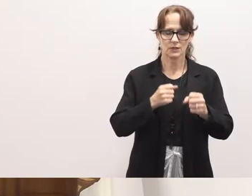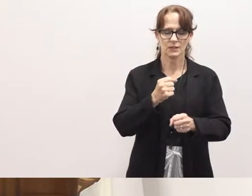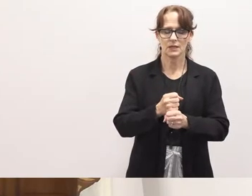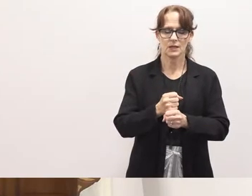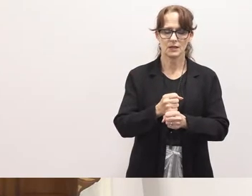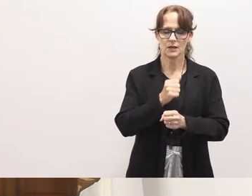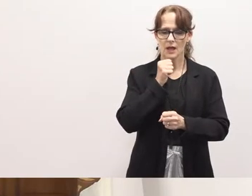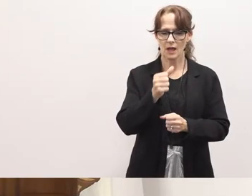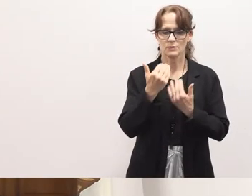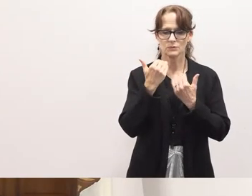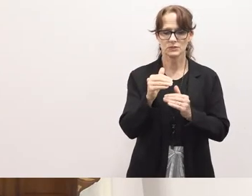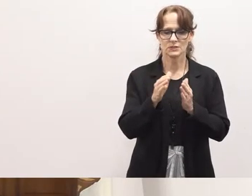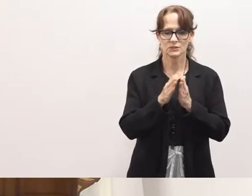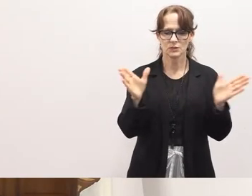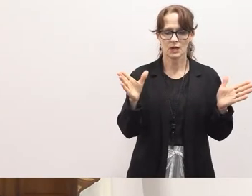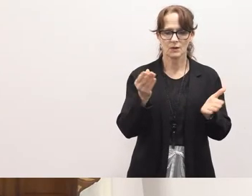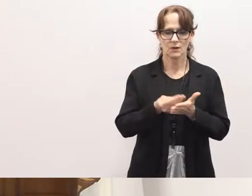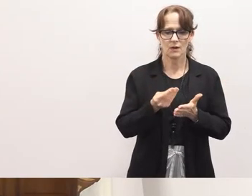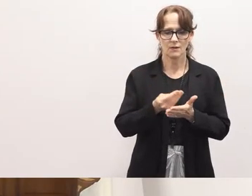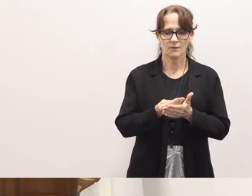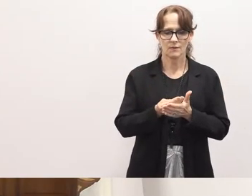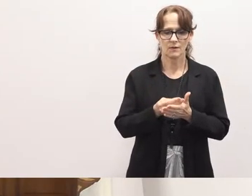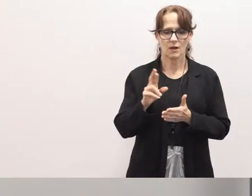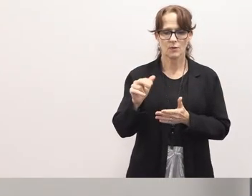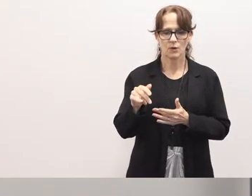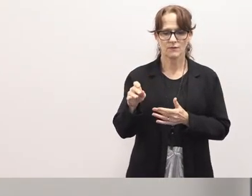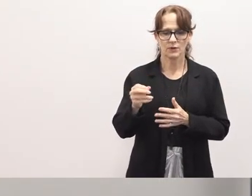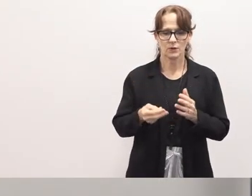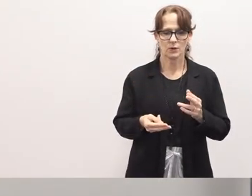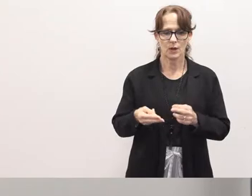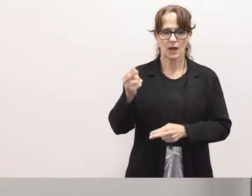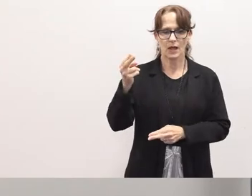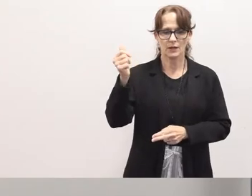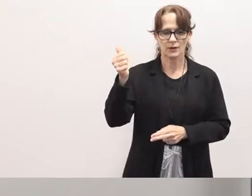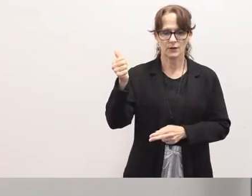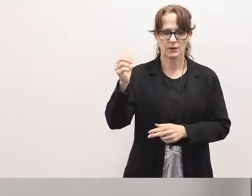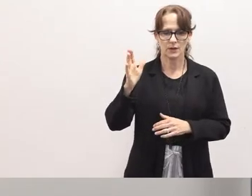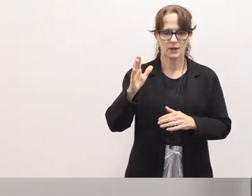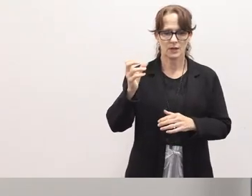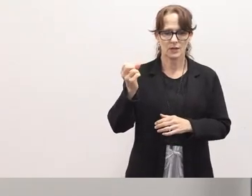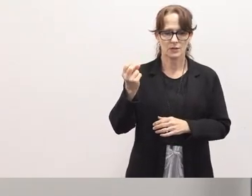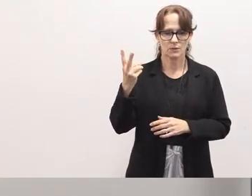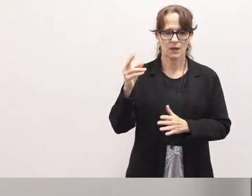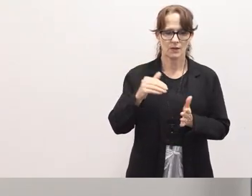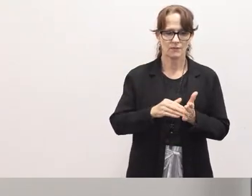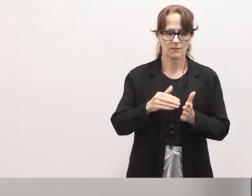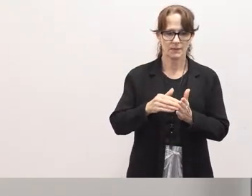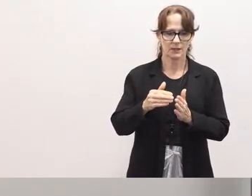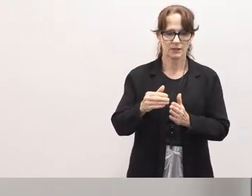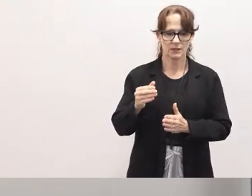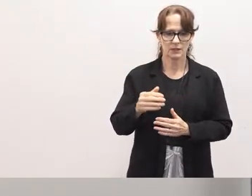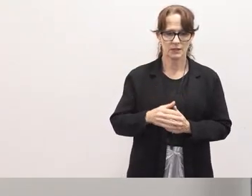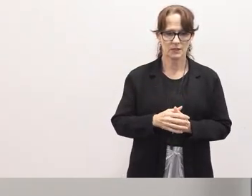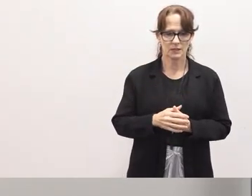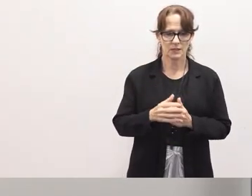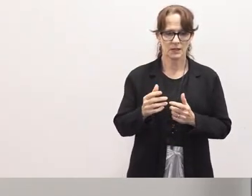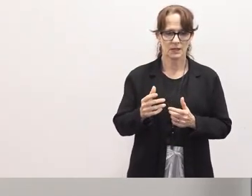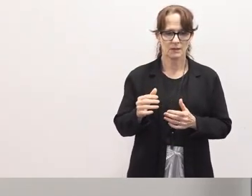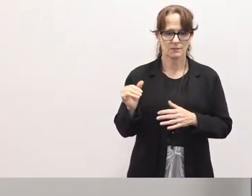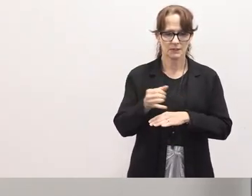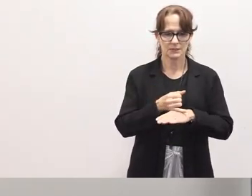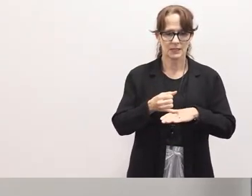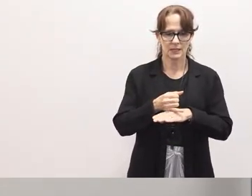unrestricted general fund, our revenues were higher by approximately $12 million, largely due to